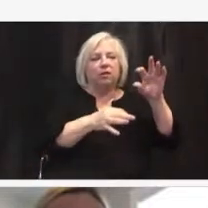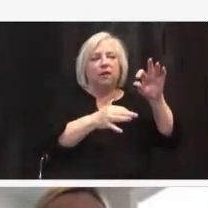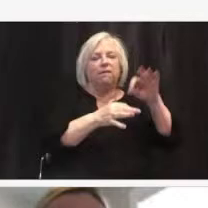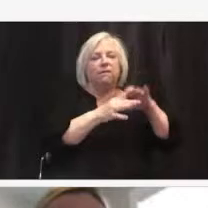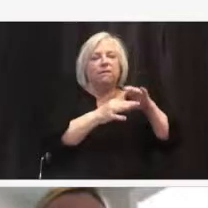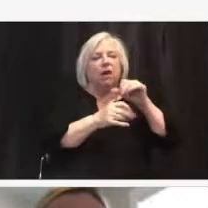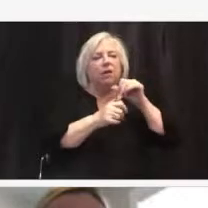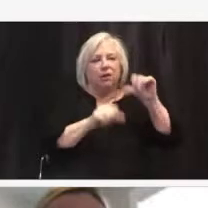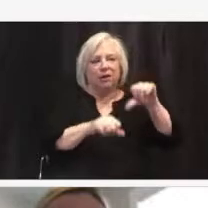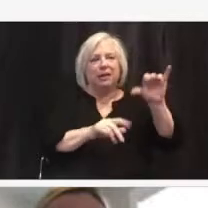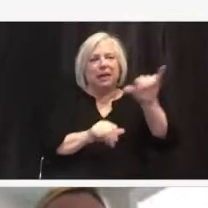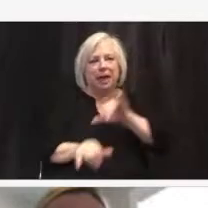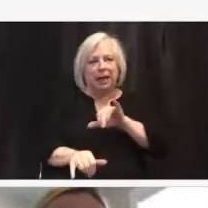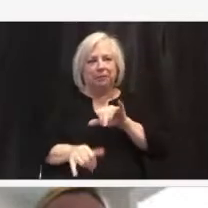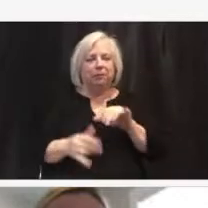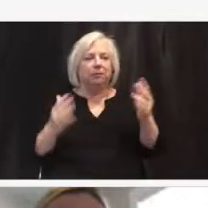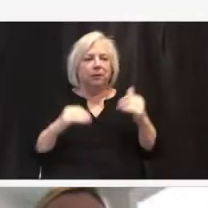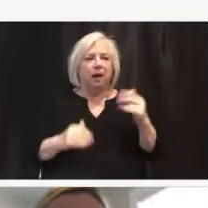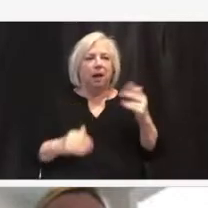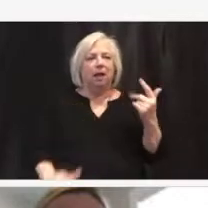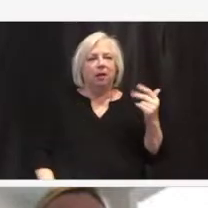the appeal.